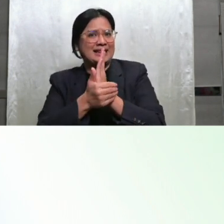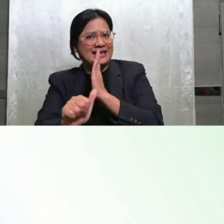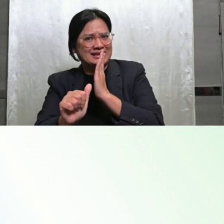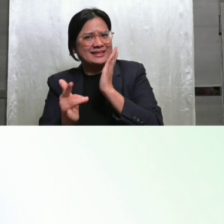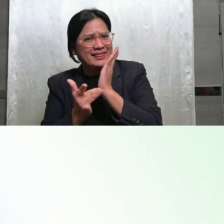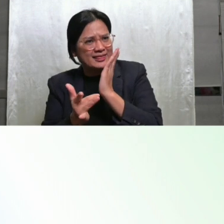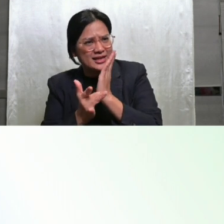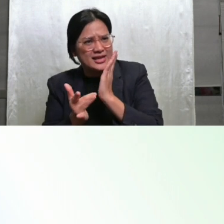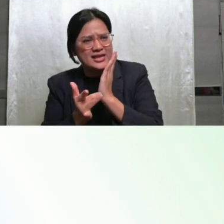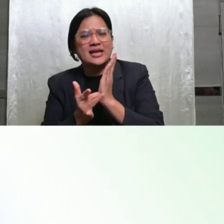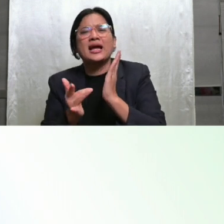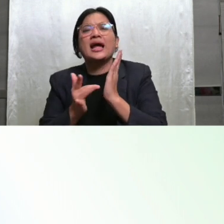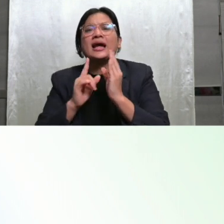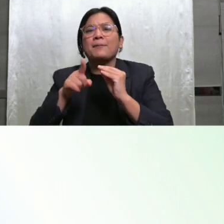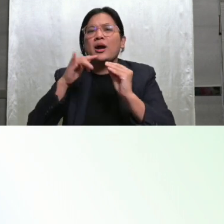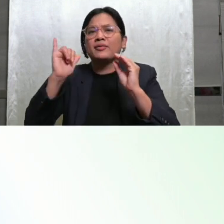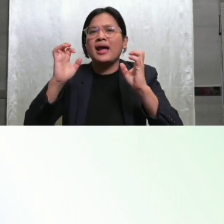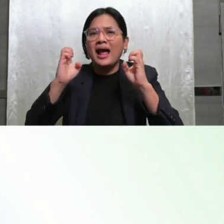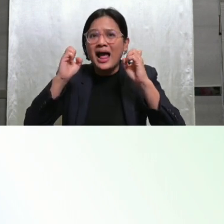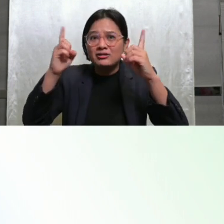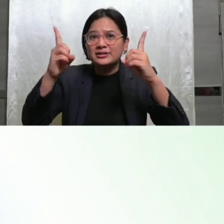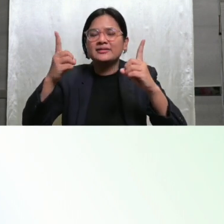very easy to do it in a classroom.